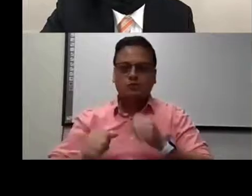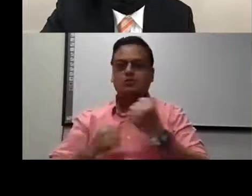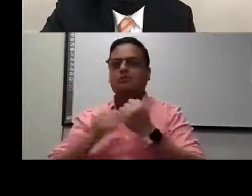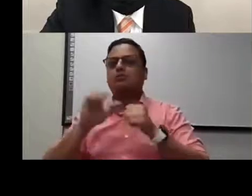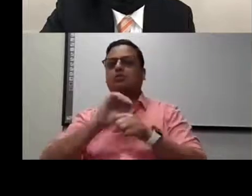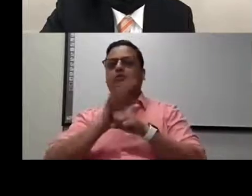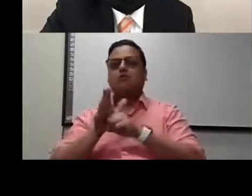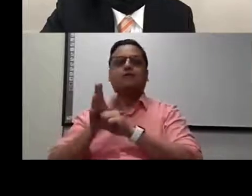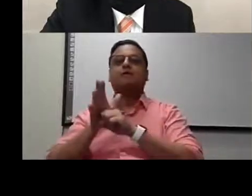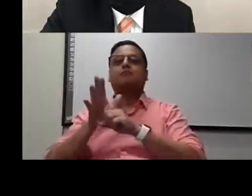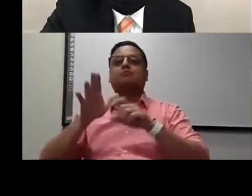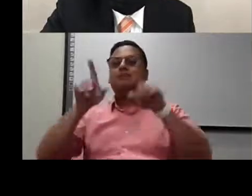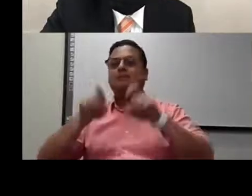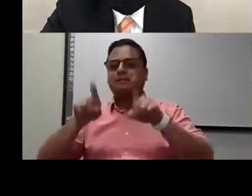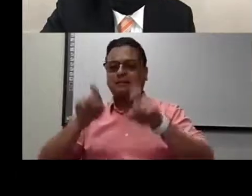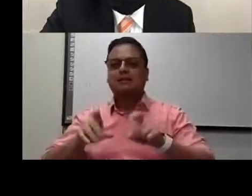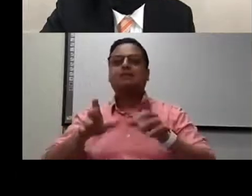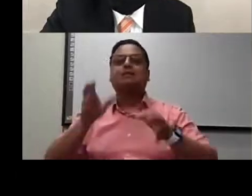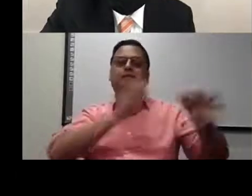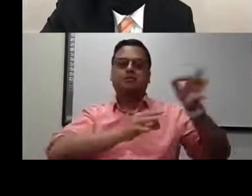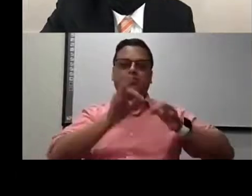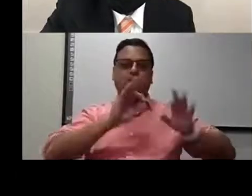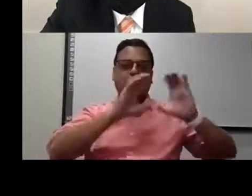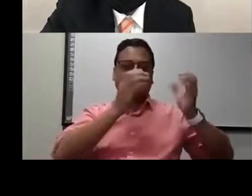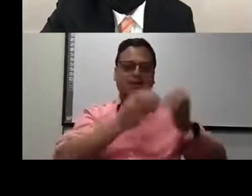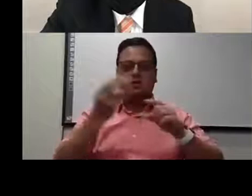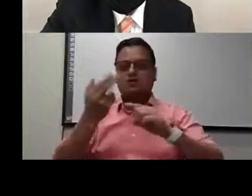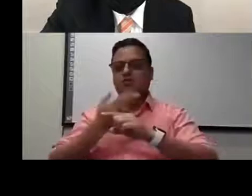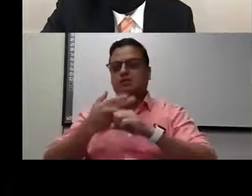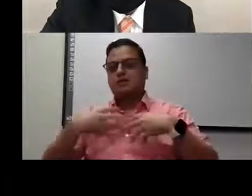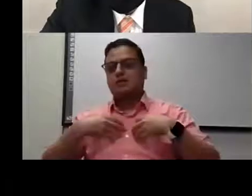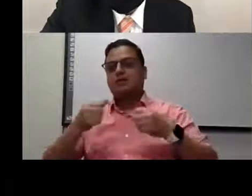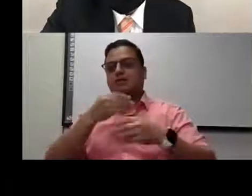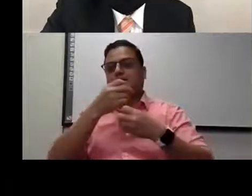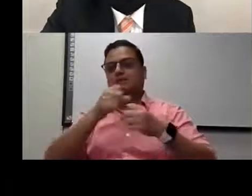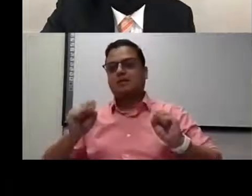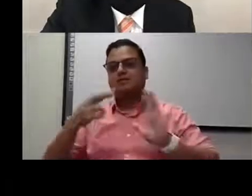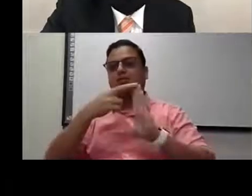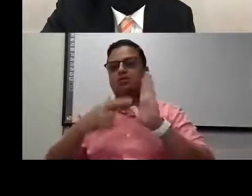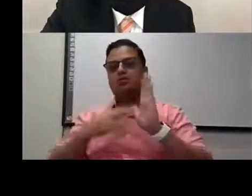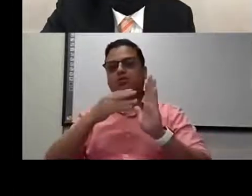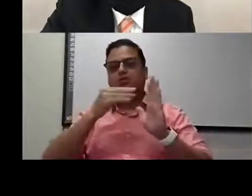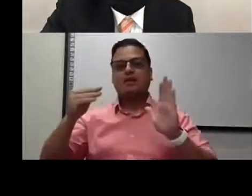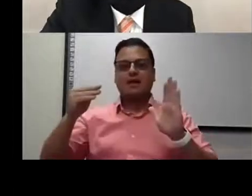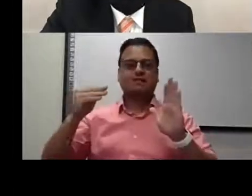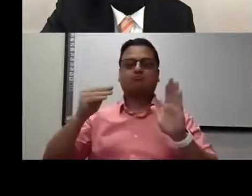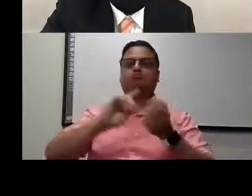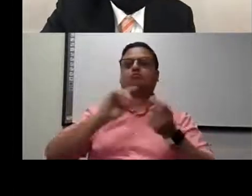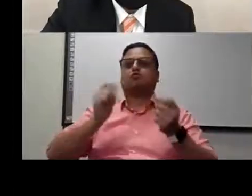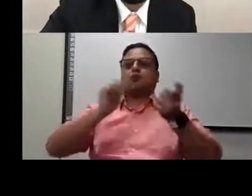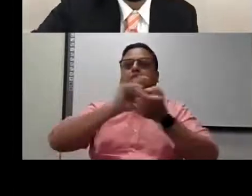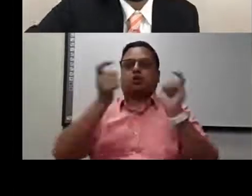COVID pool testing, substituting in classrooms, implementing health and safety guidelines, and pivoting at a moment's notice when